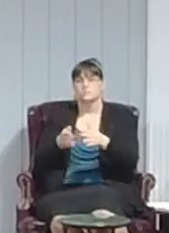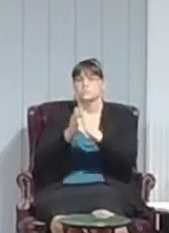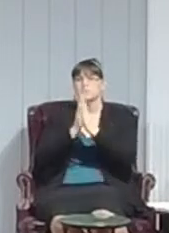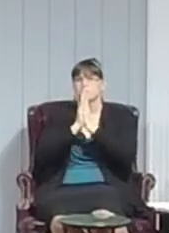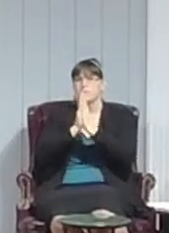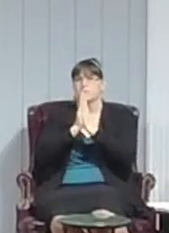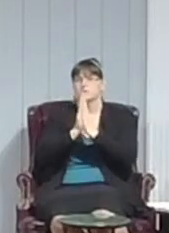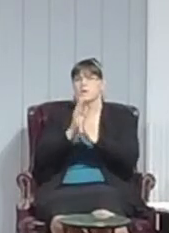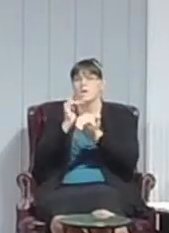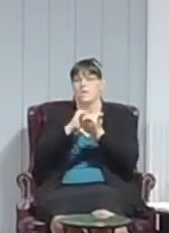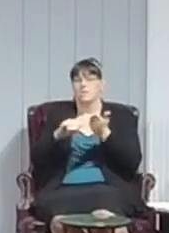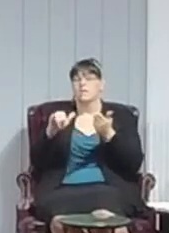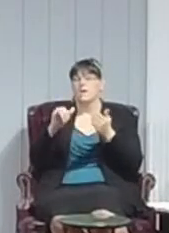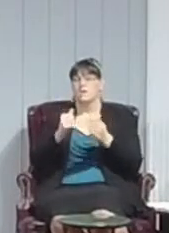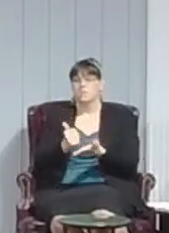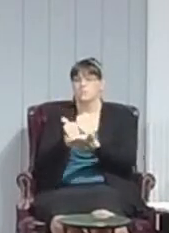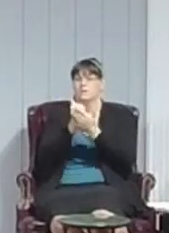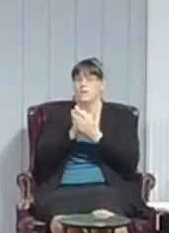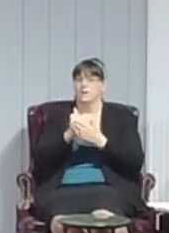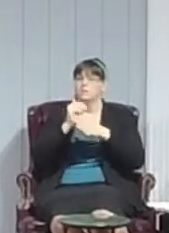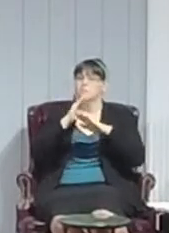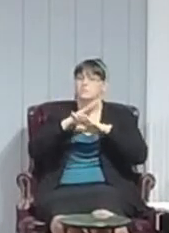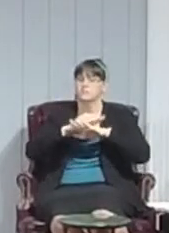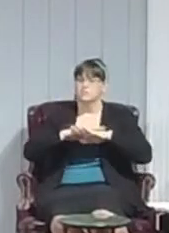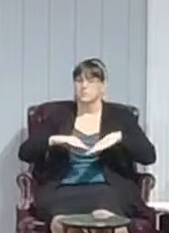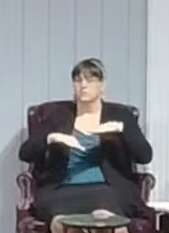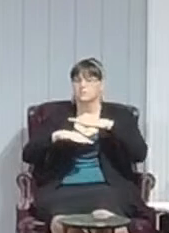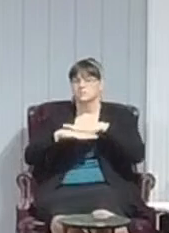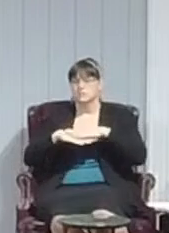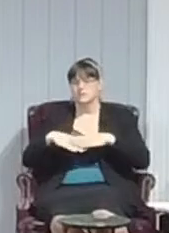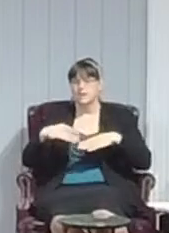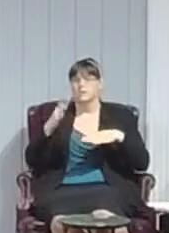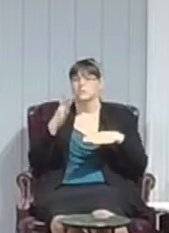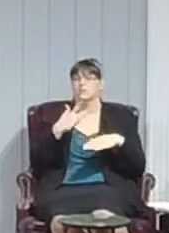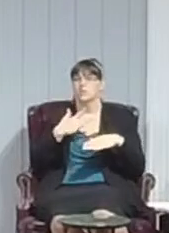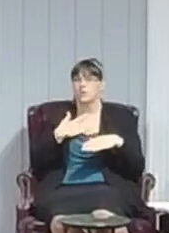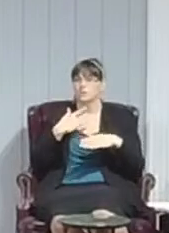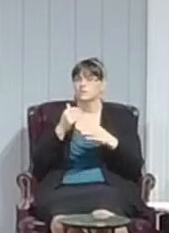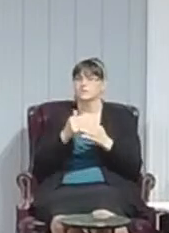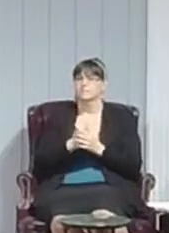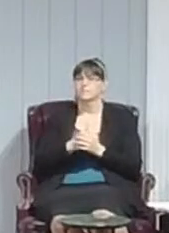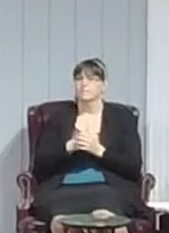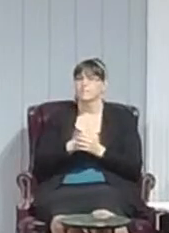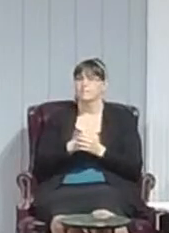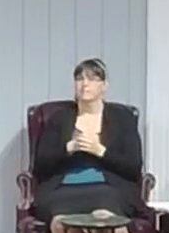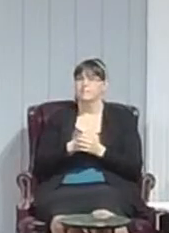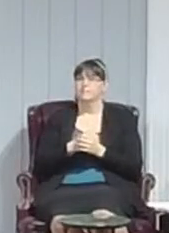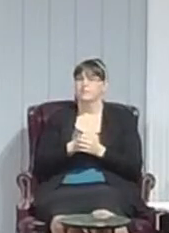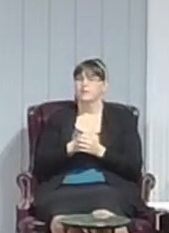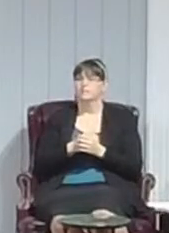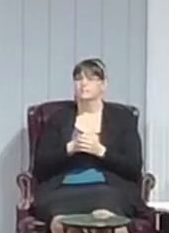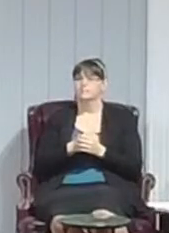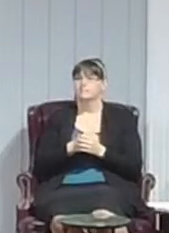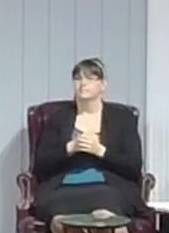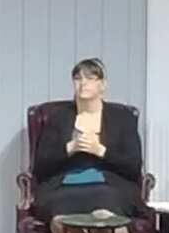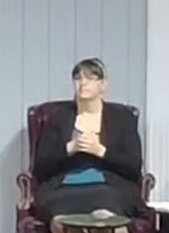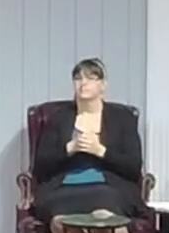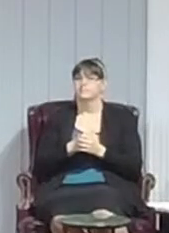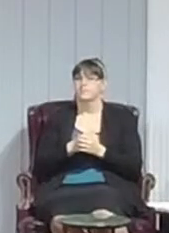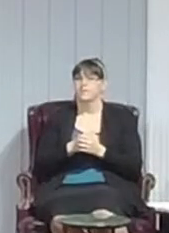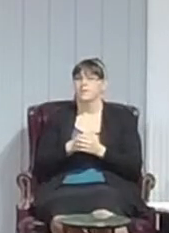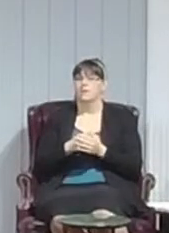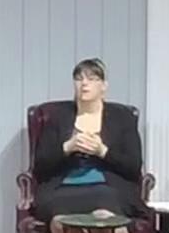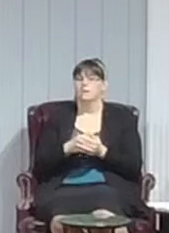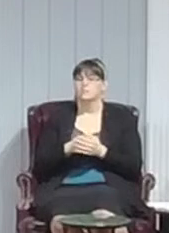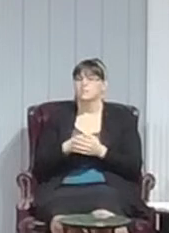And that's going to help settle your heart so that it's not troubled. Number two, first of all, there is this issue